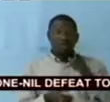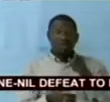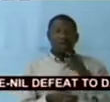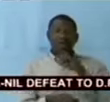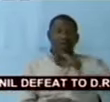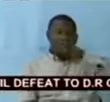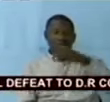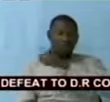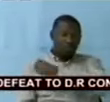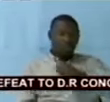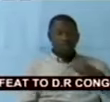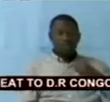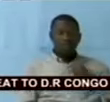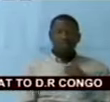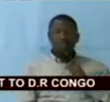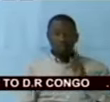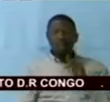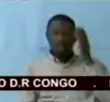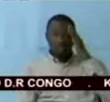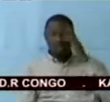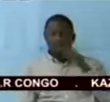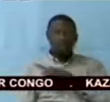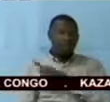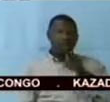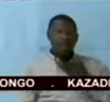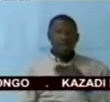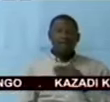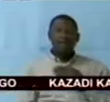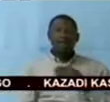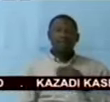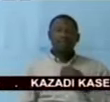jeeps. By